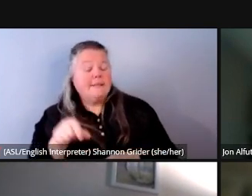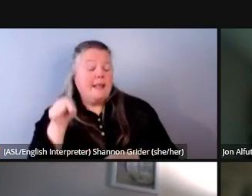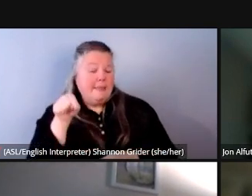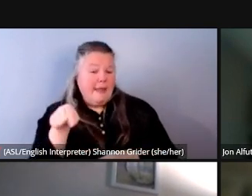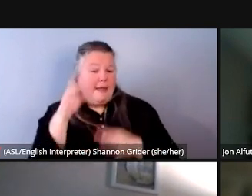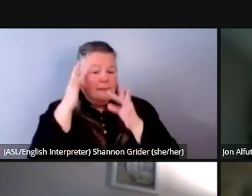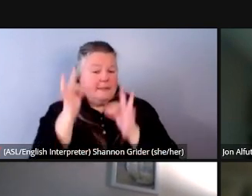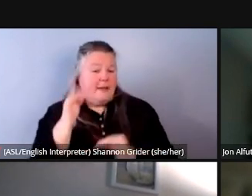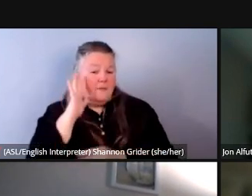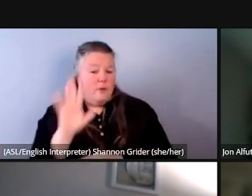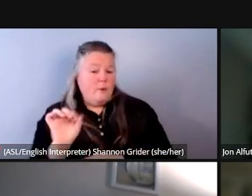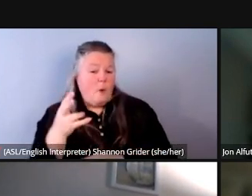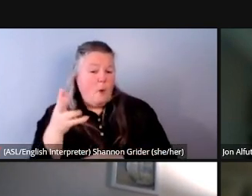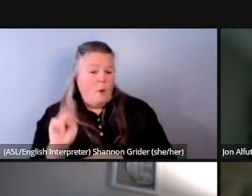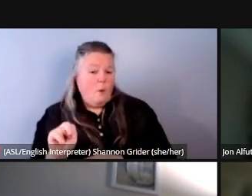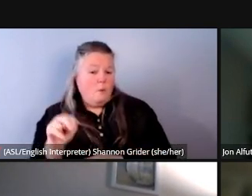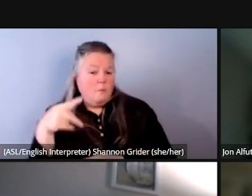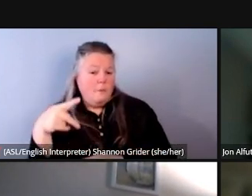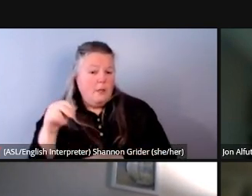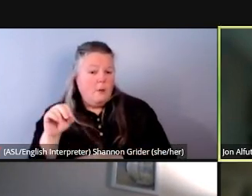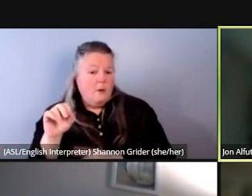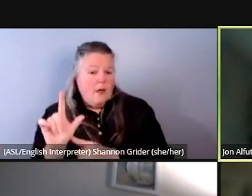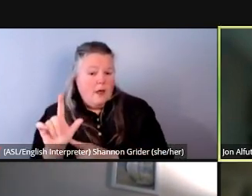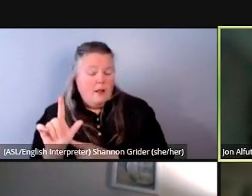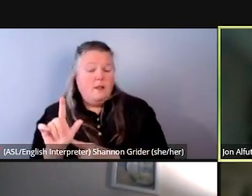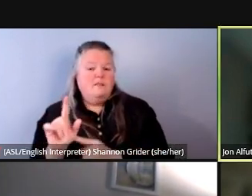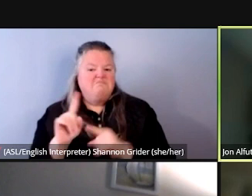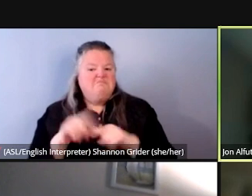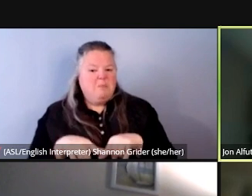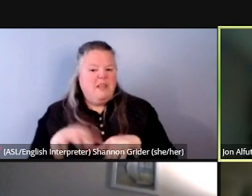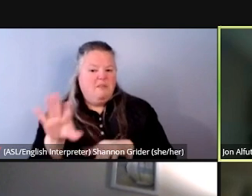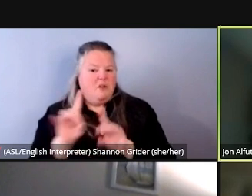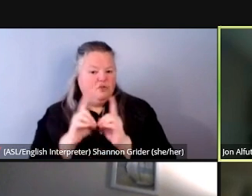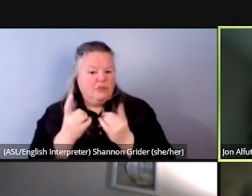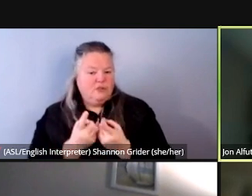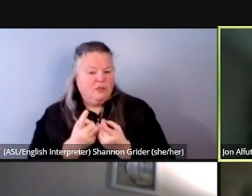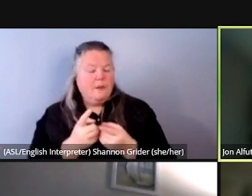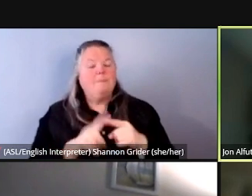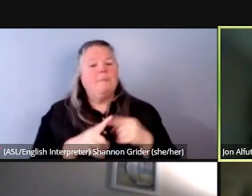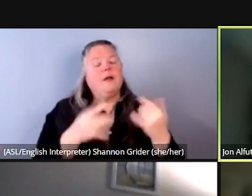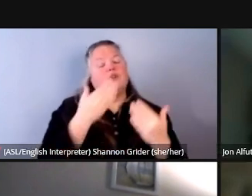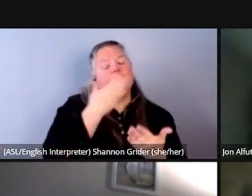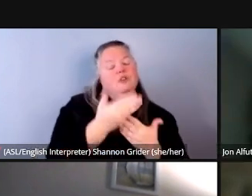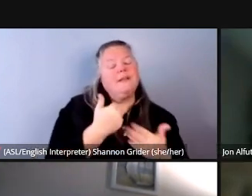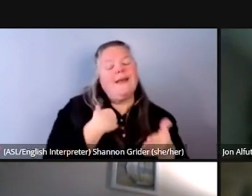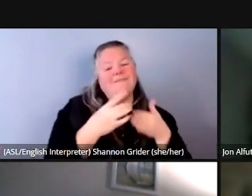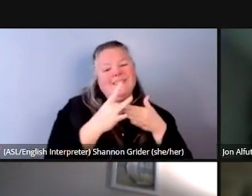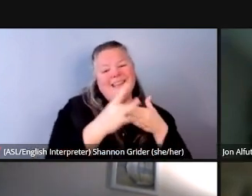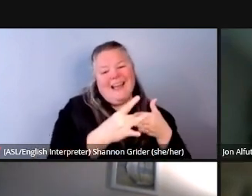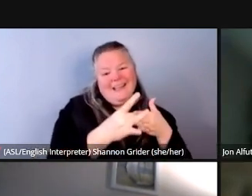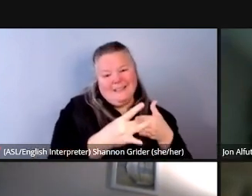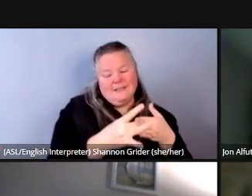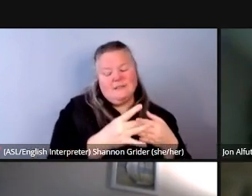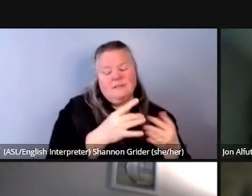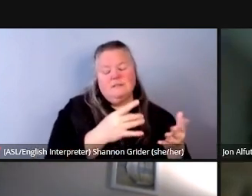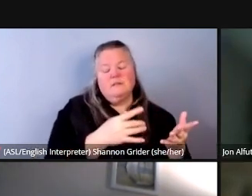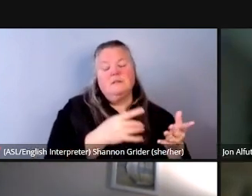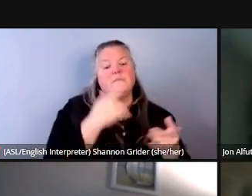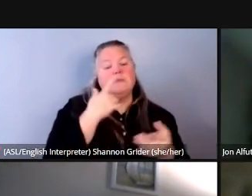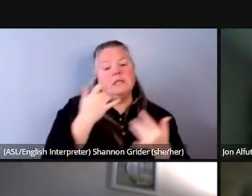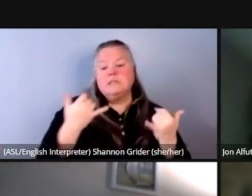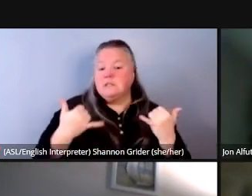learner is going to look like will be unique district to district. It's good for them to have guidance, because